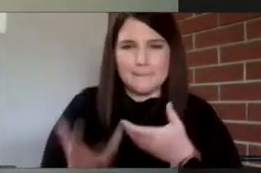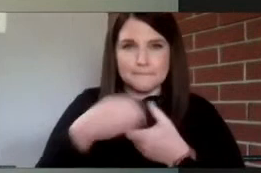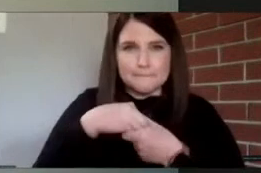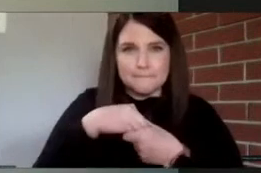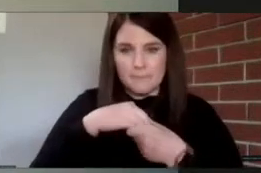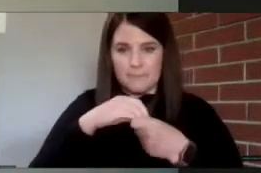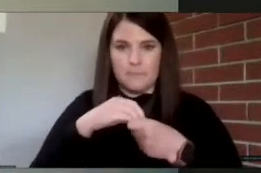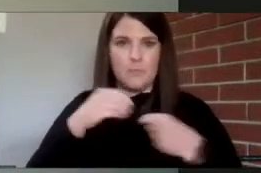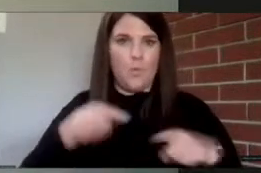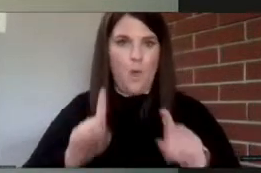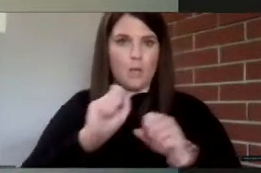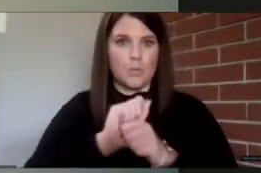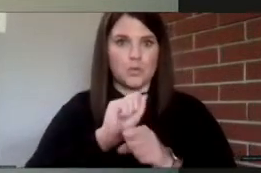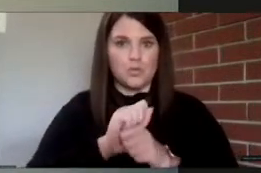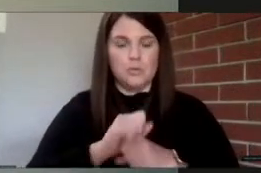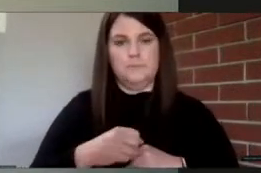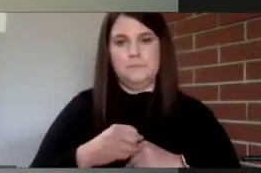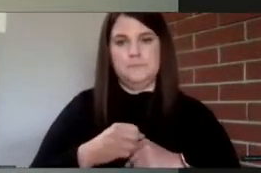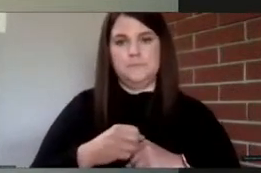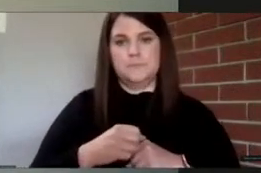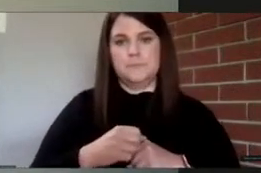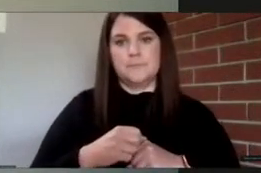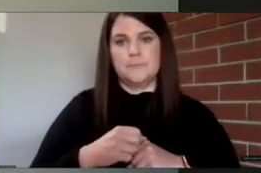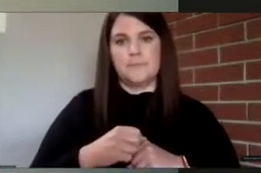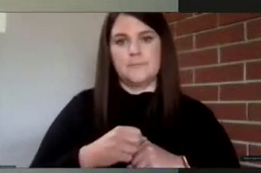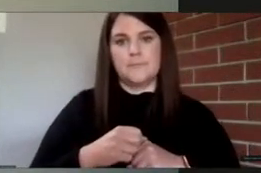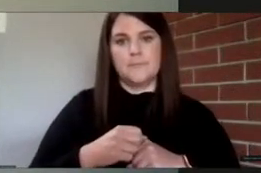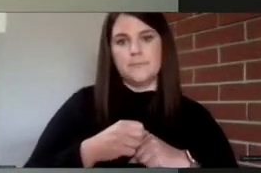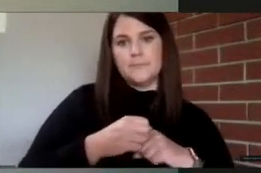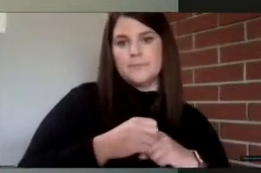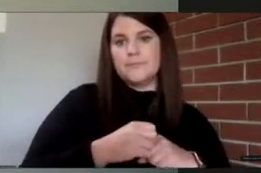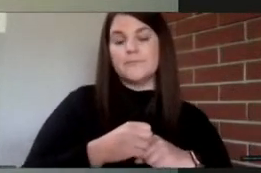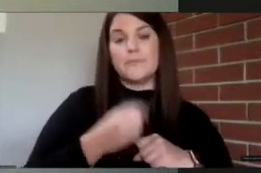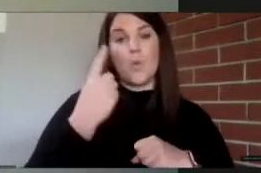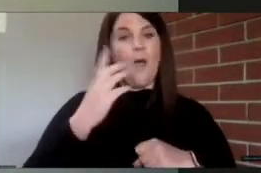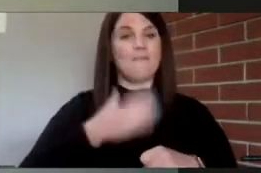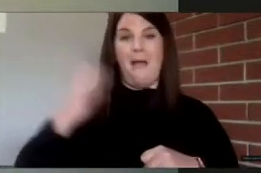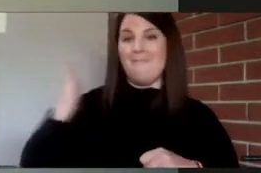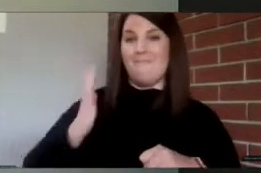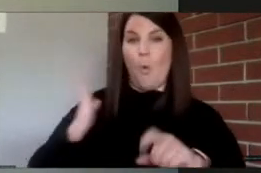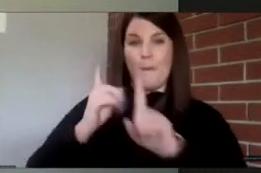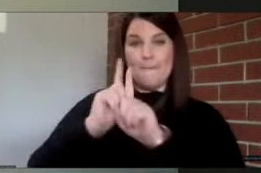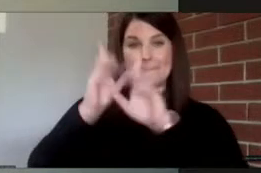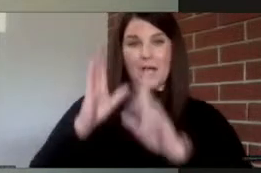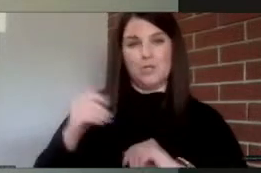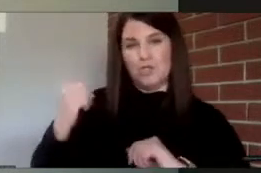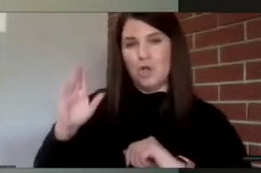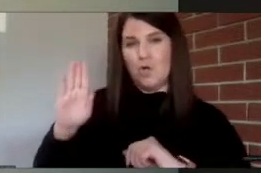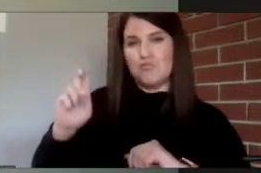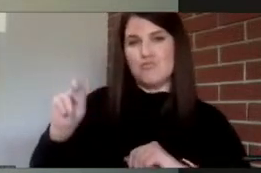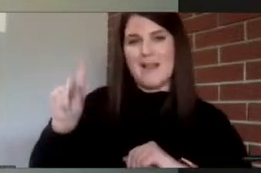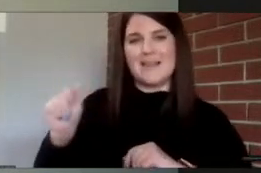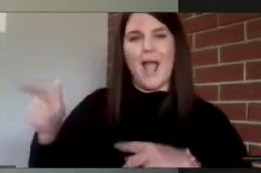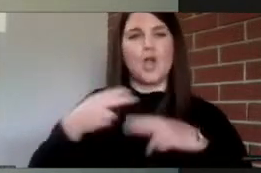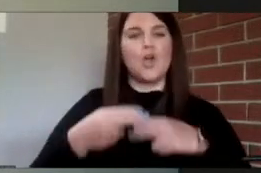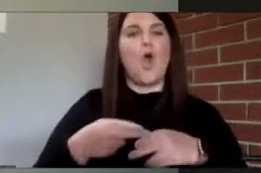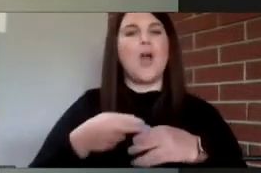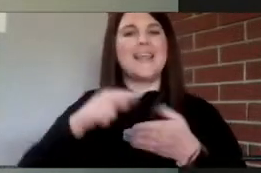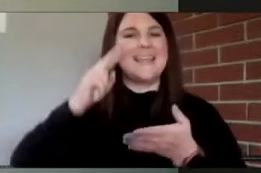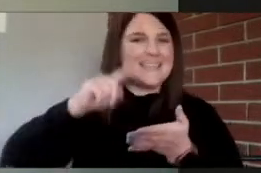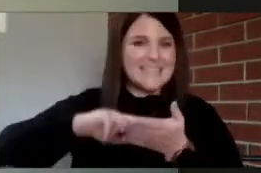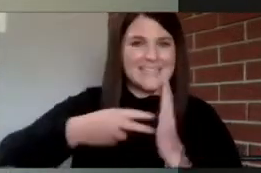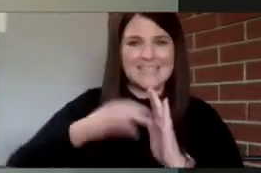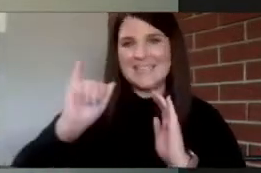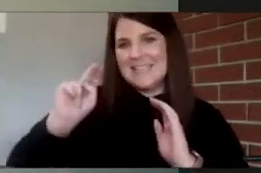that they're doing it. This is a form of what one of my former mentors, Brenda Ehart, called intentional neighboring. It's the